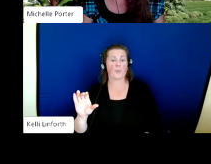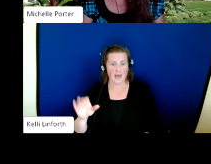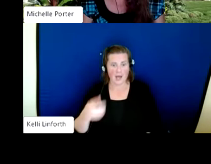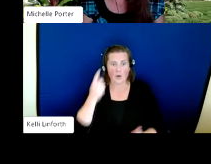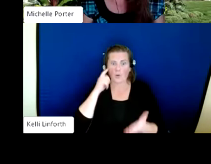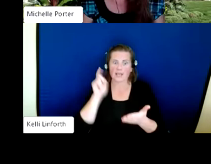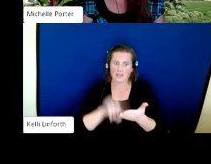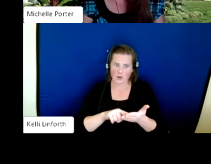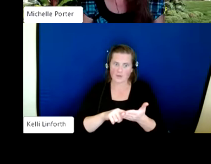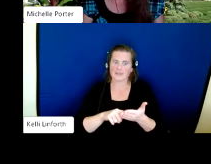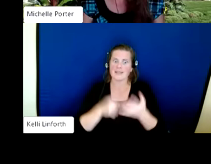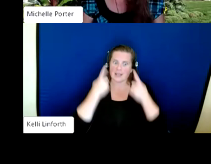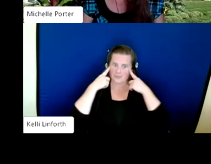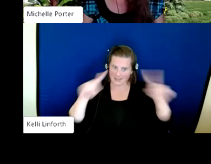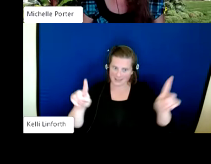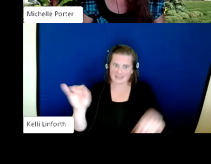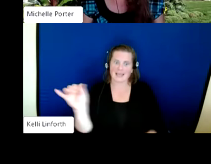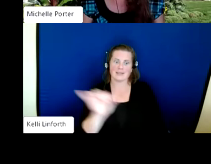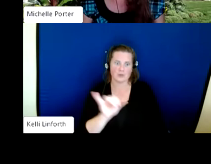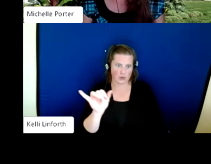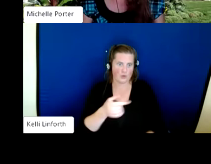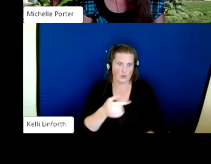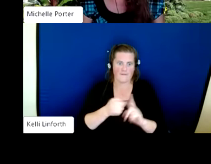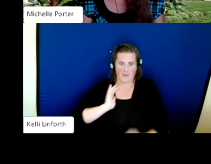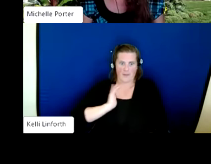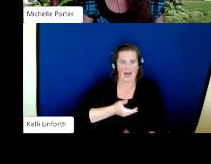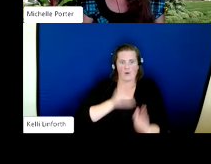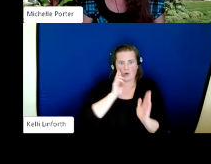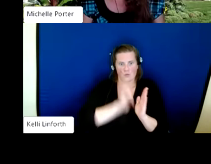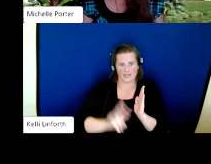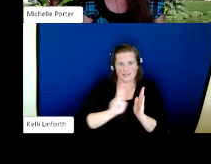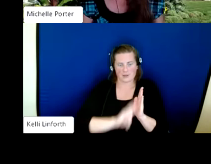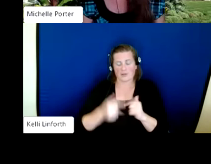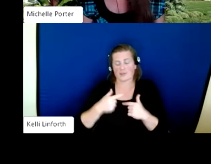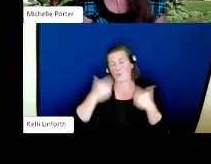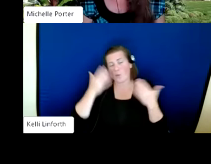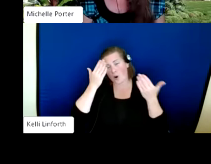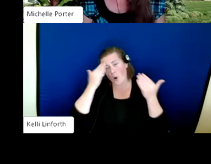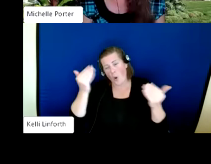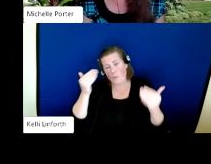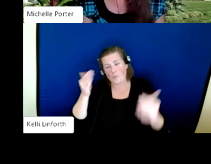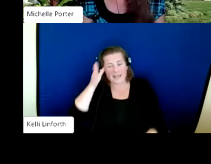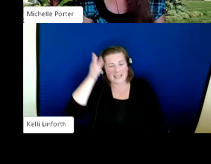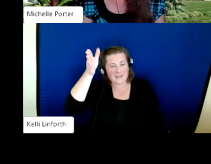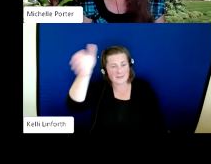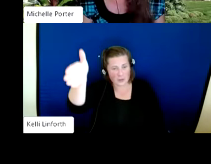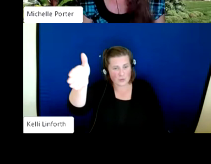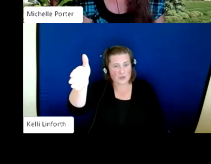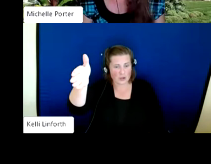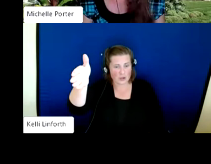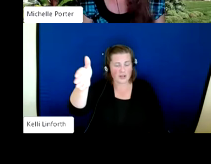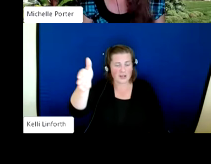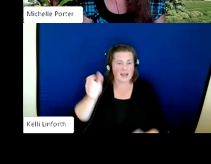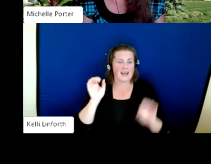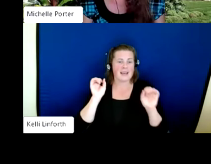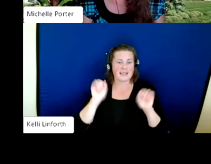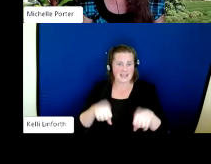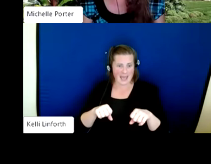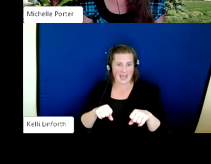effective as well in research. And so we really hope in the future to be able to work with